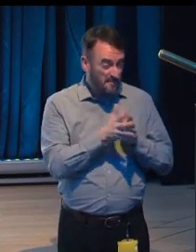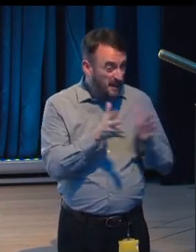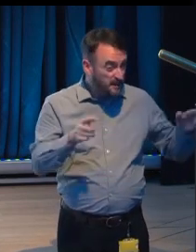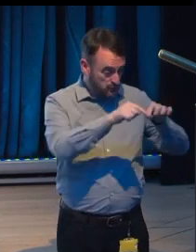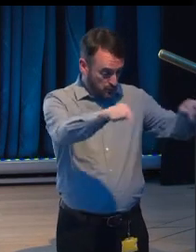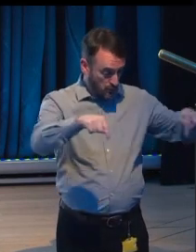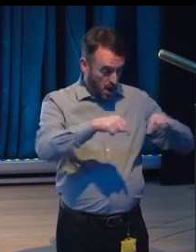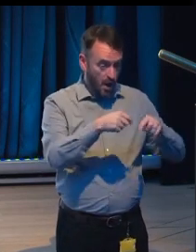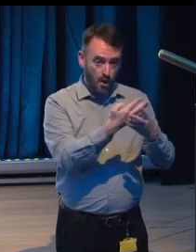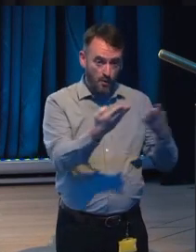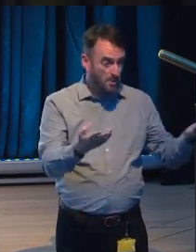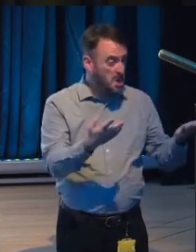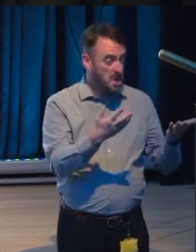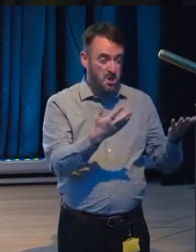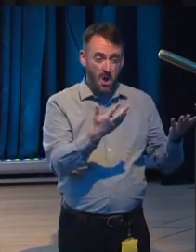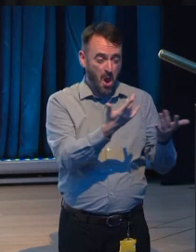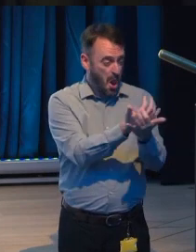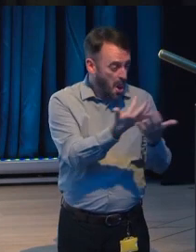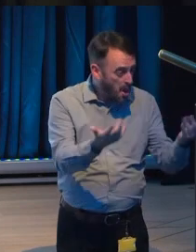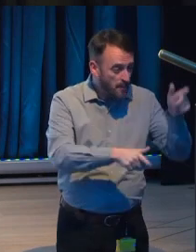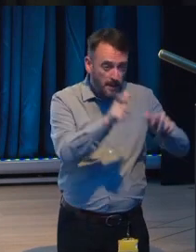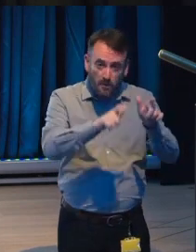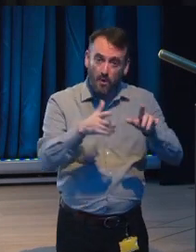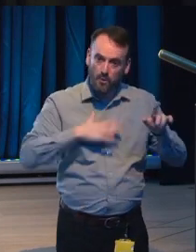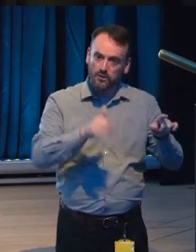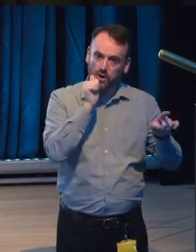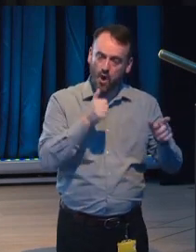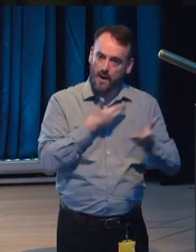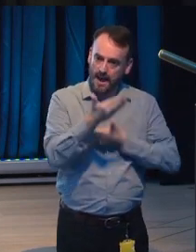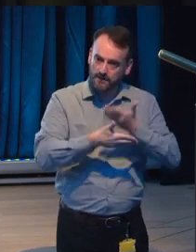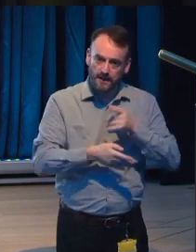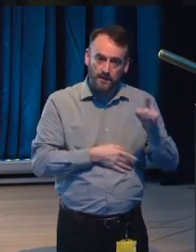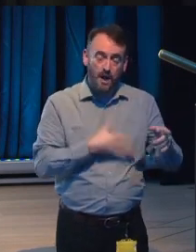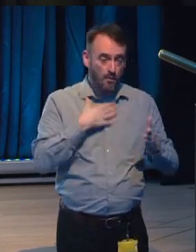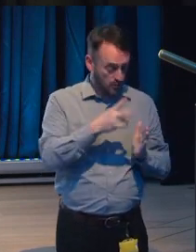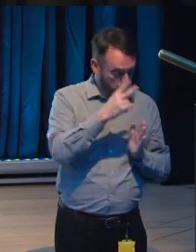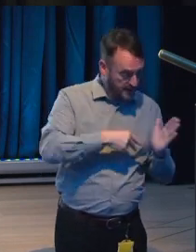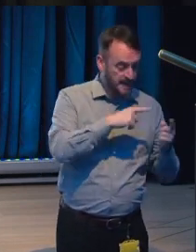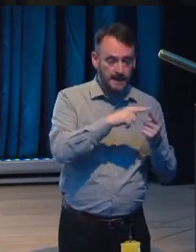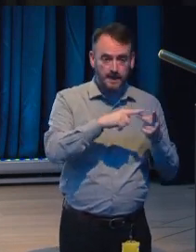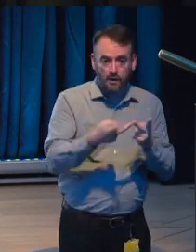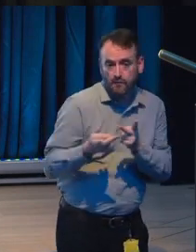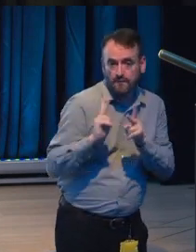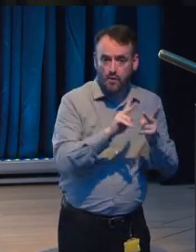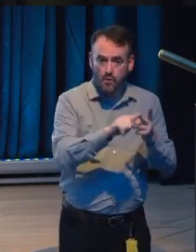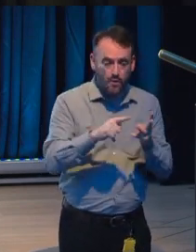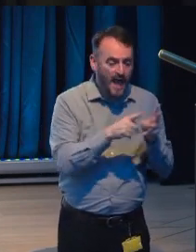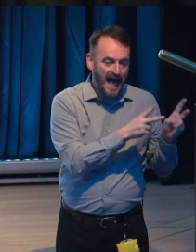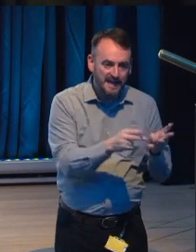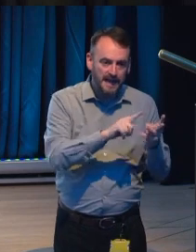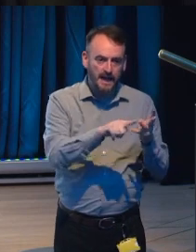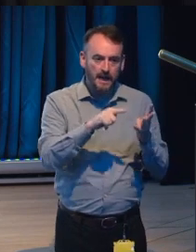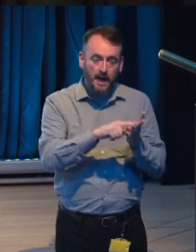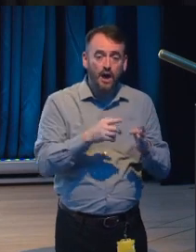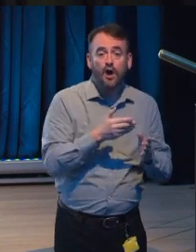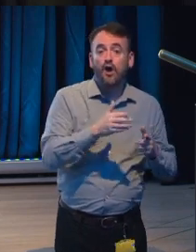of people with an interest in your narrative. They'll want to be reading, reviewing, editing, redirecting, suggesting ideas, asking